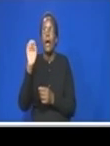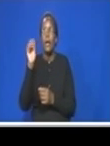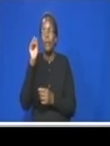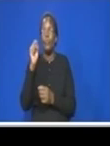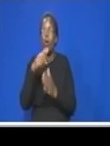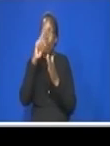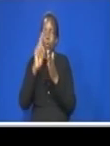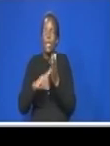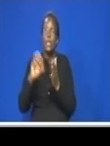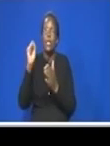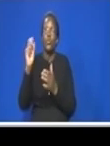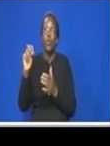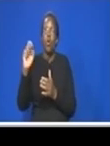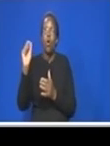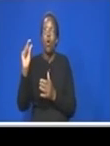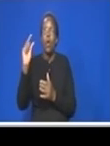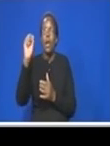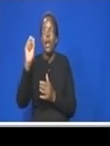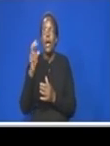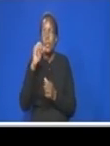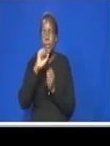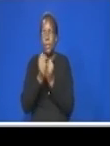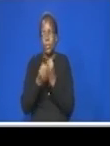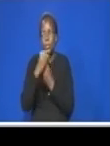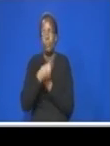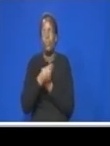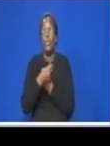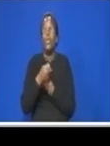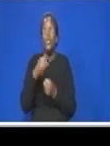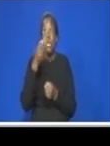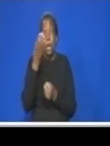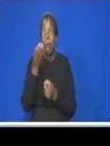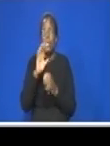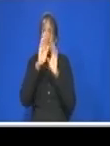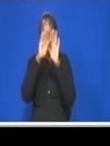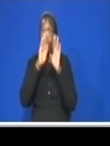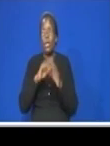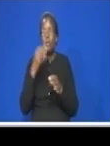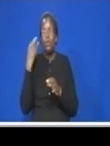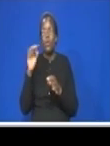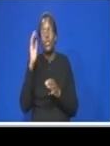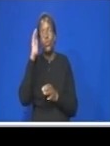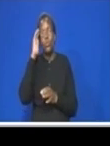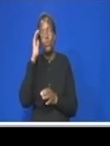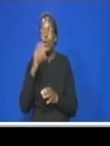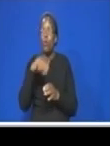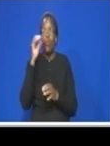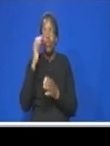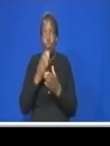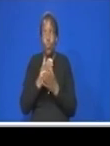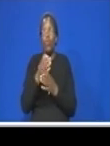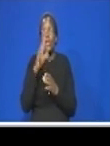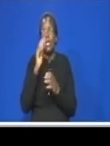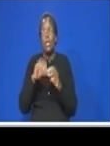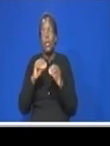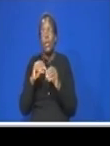solar system. Consequently, it is important for us to note that although we did mention that we do